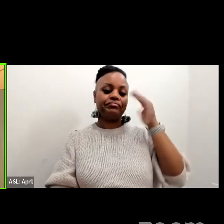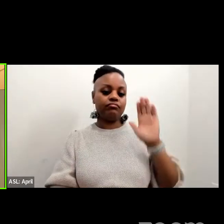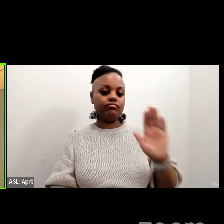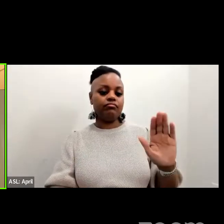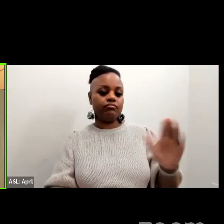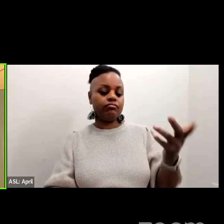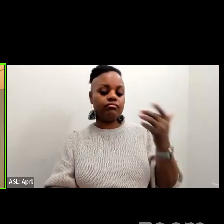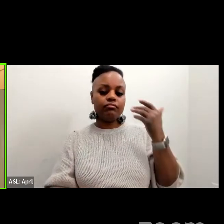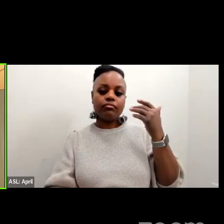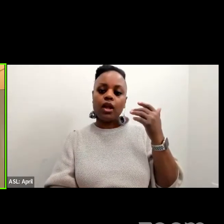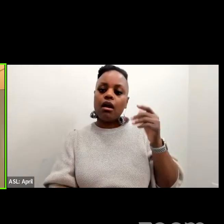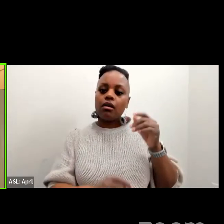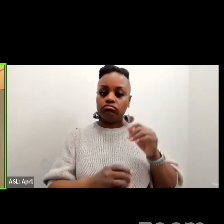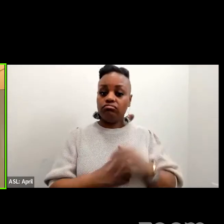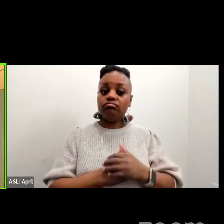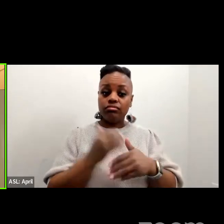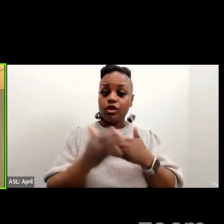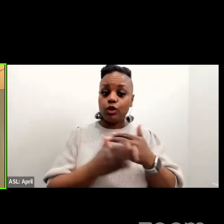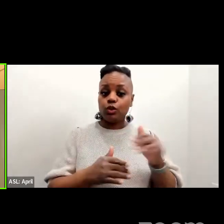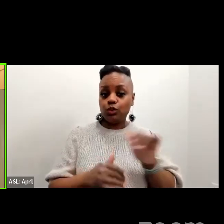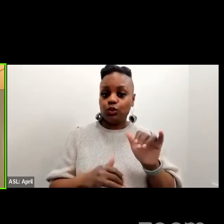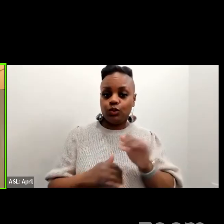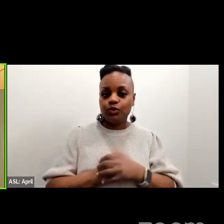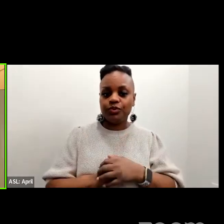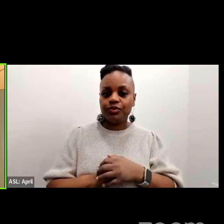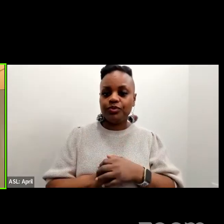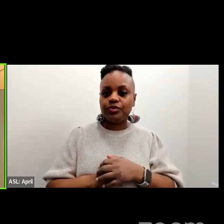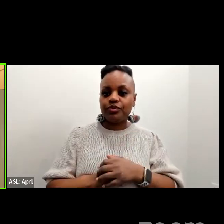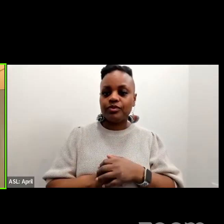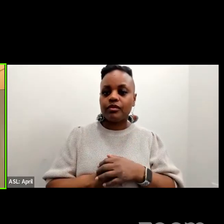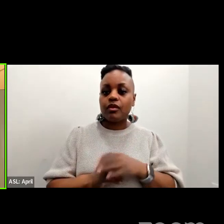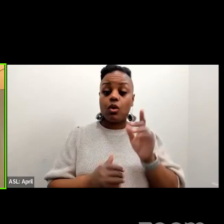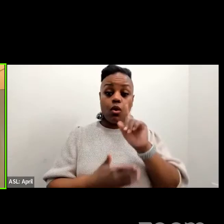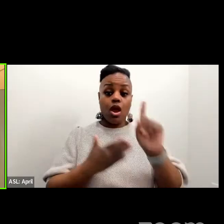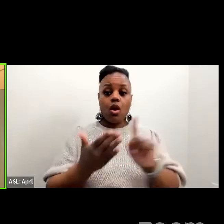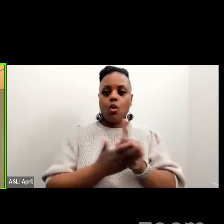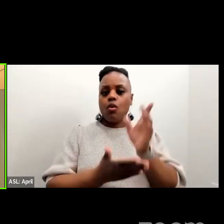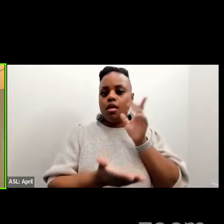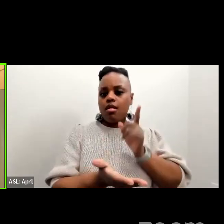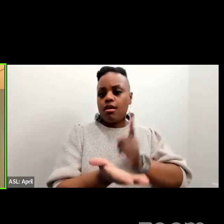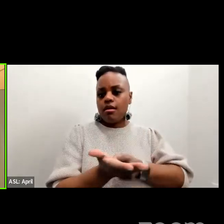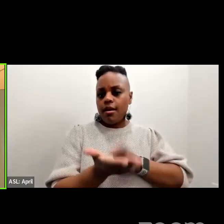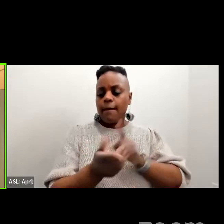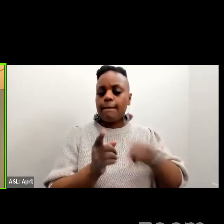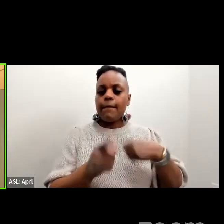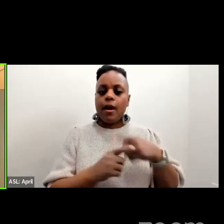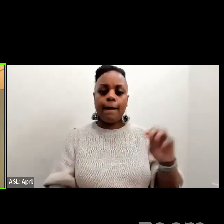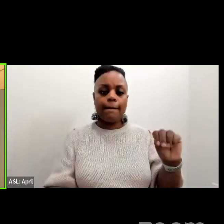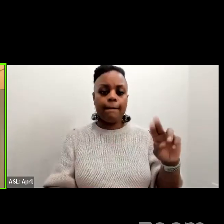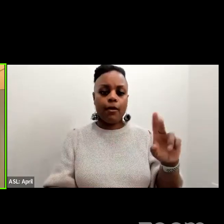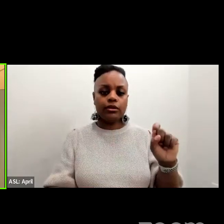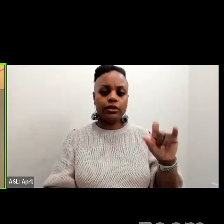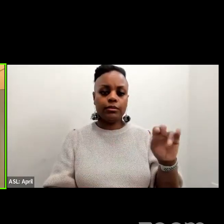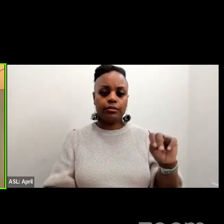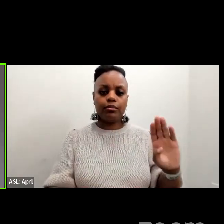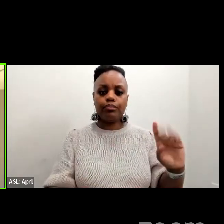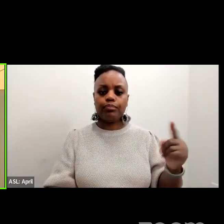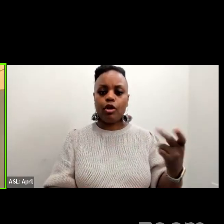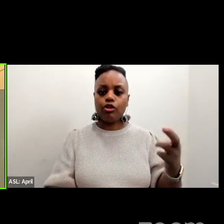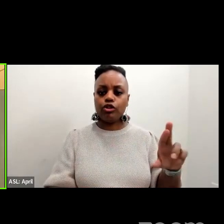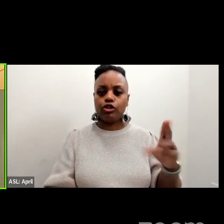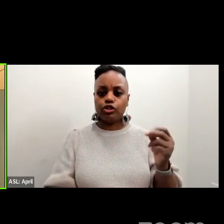the last decade of exile and repression. With that, Thanasi, I'll turn it over to